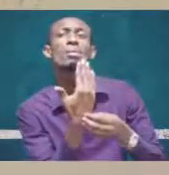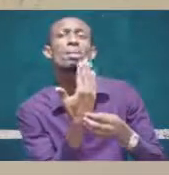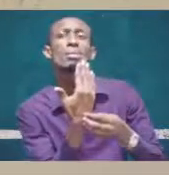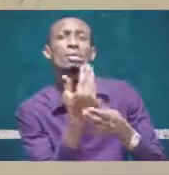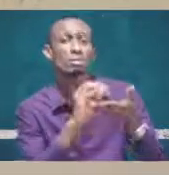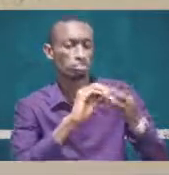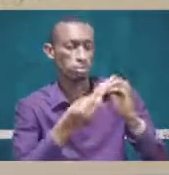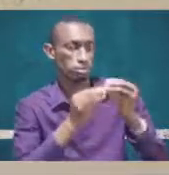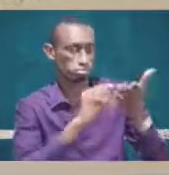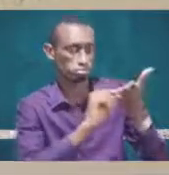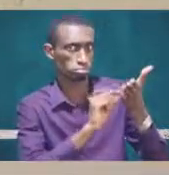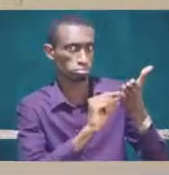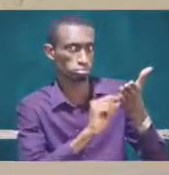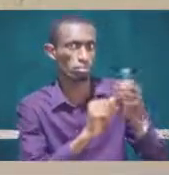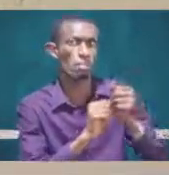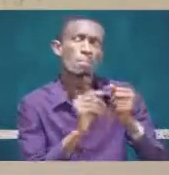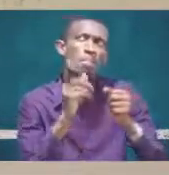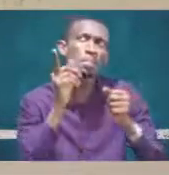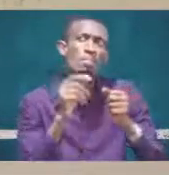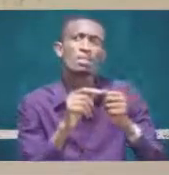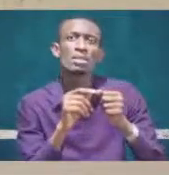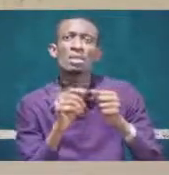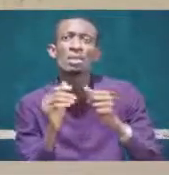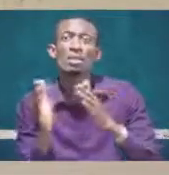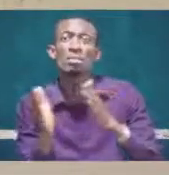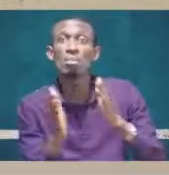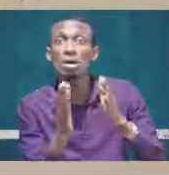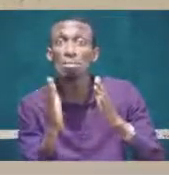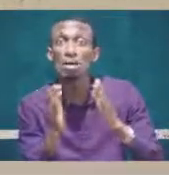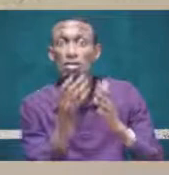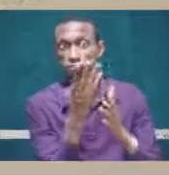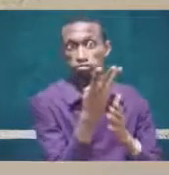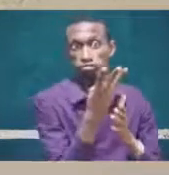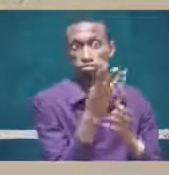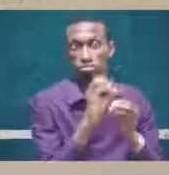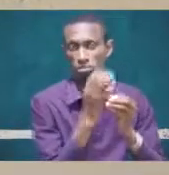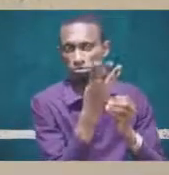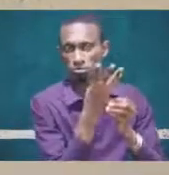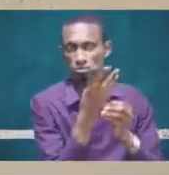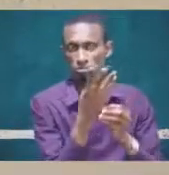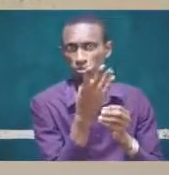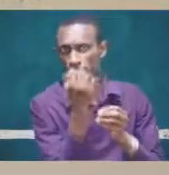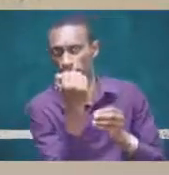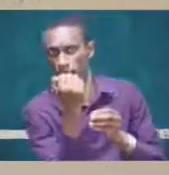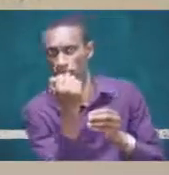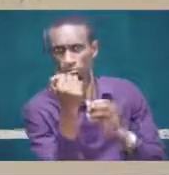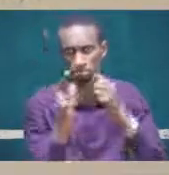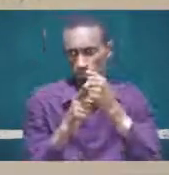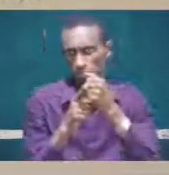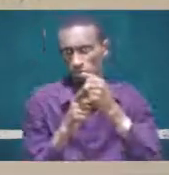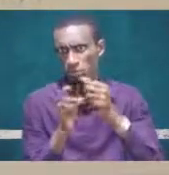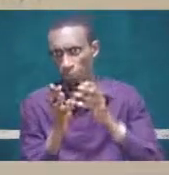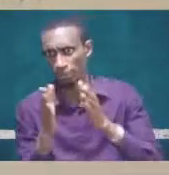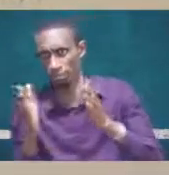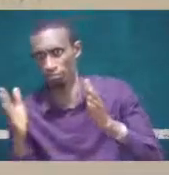5 digits, this time they are bringing 4? You find that the arrangement is in certain, like 4 digits, 5 digits, 6, 2, 3, like that.